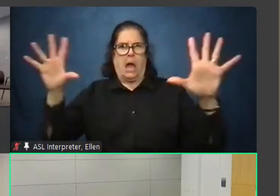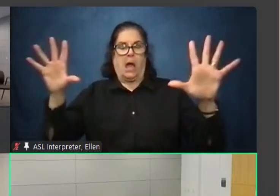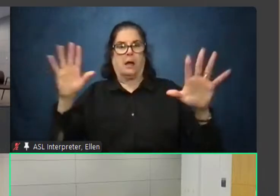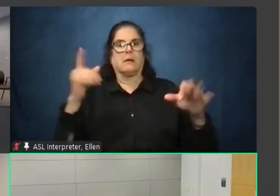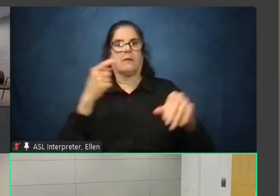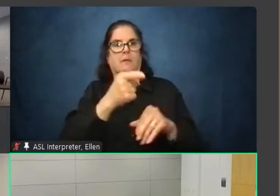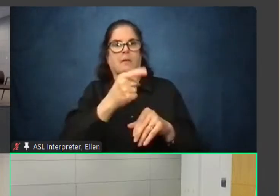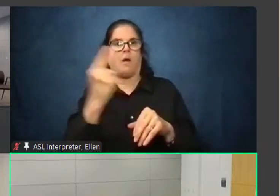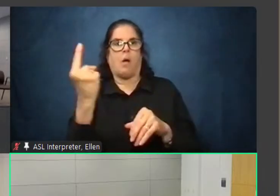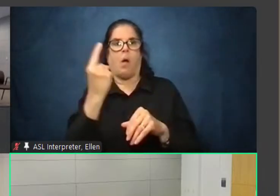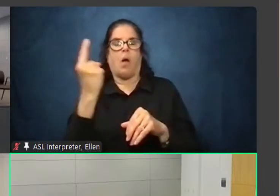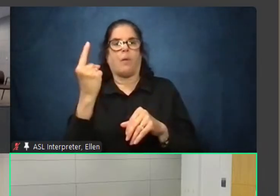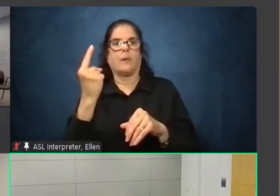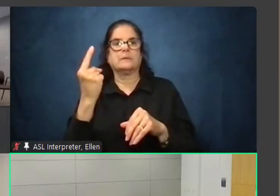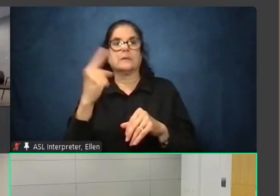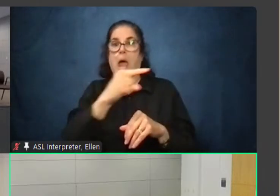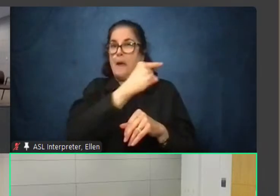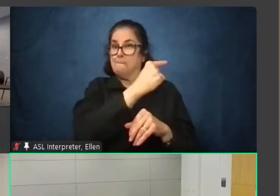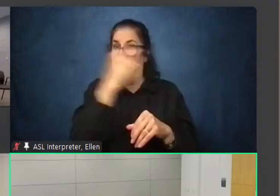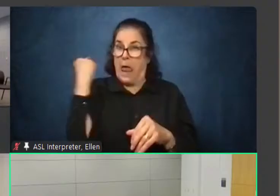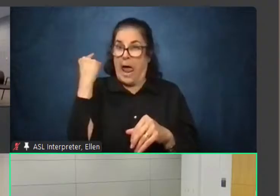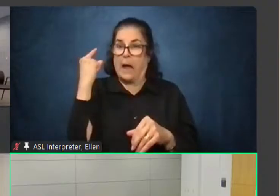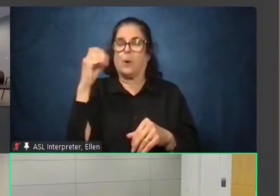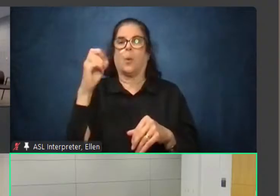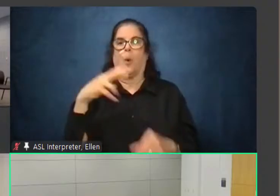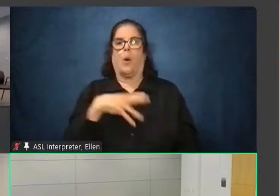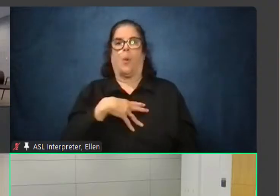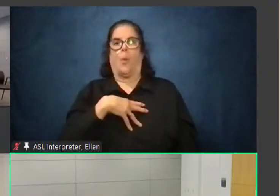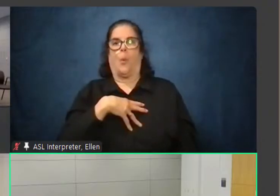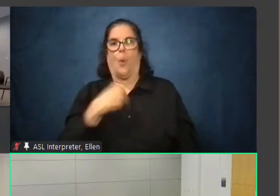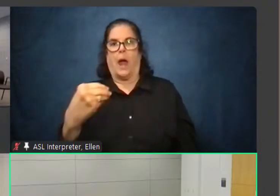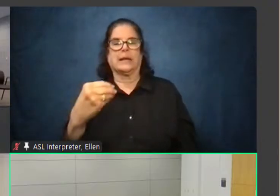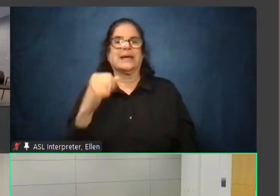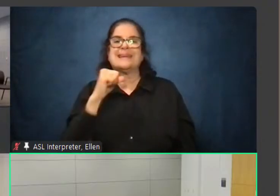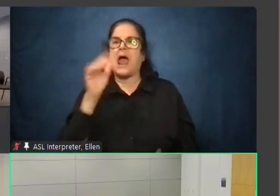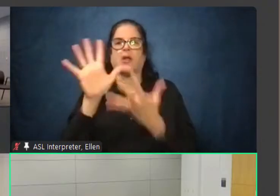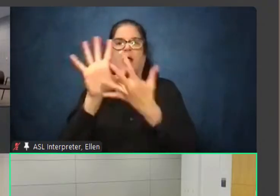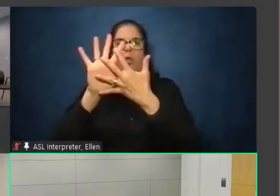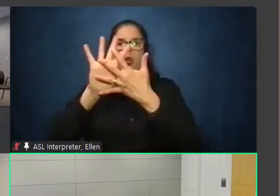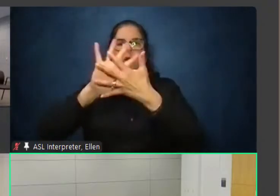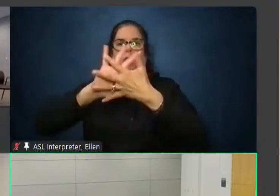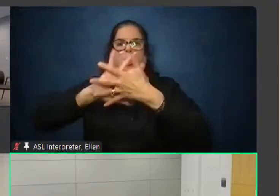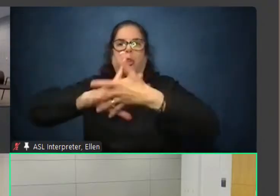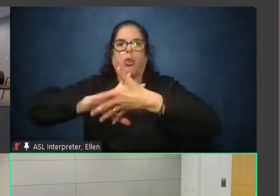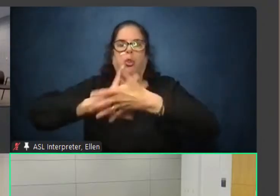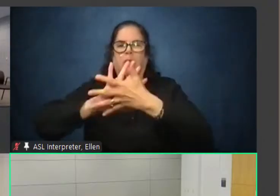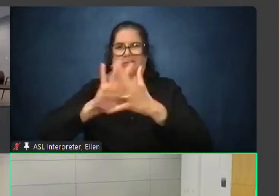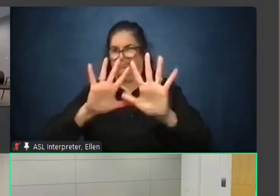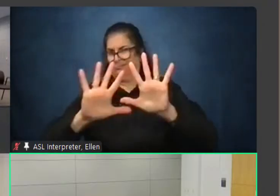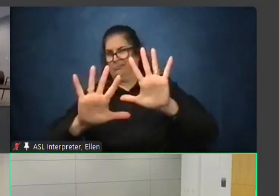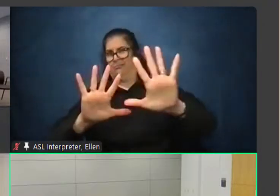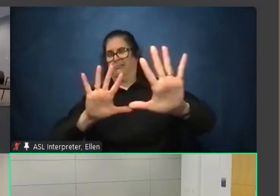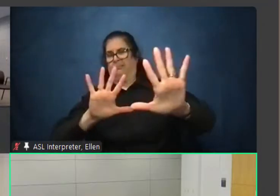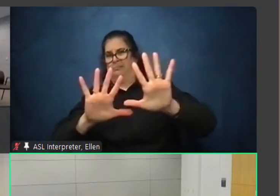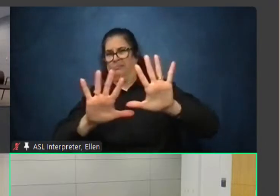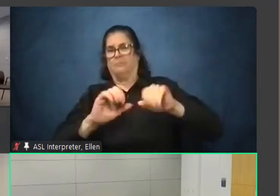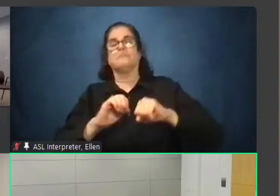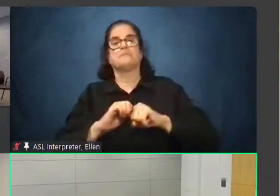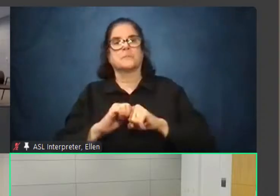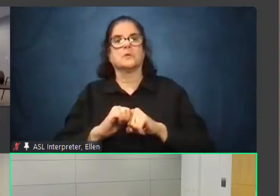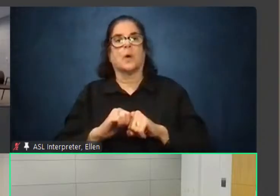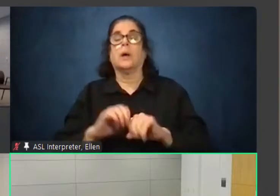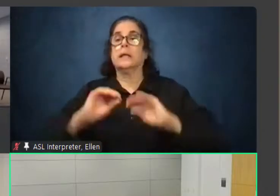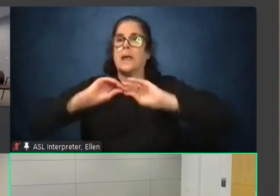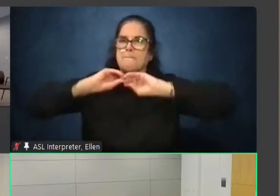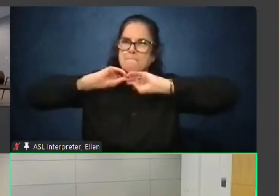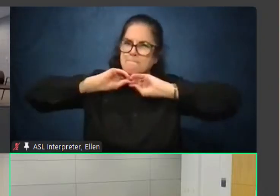it's always completely black or completely white, so that we don't have shades of gray that can hamper some of the visibility of